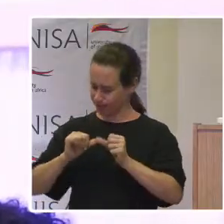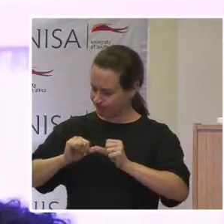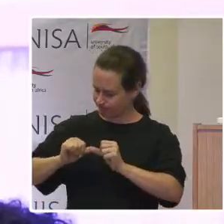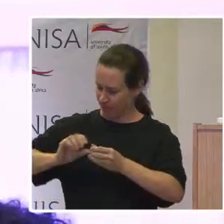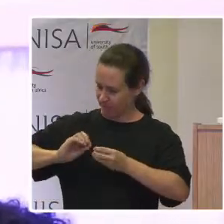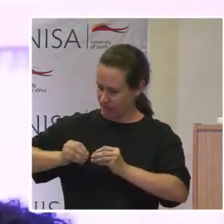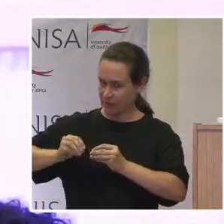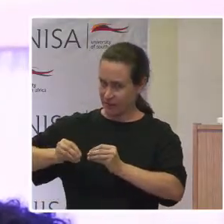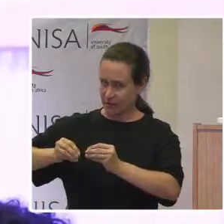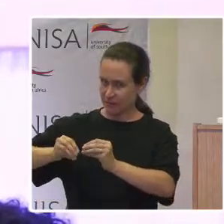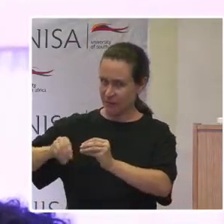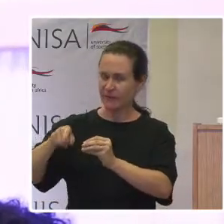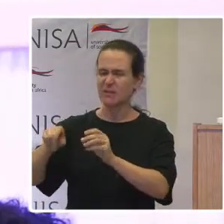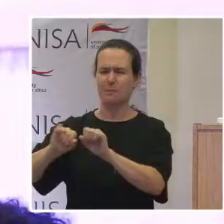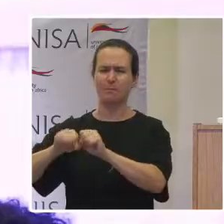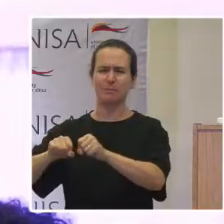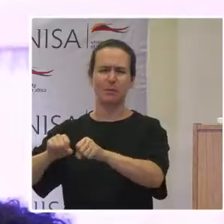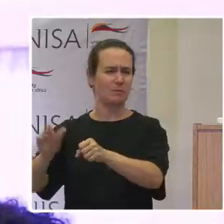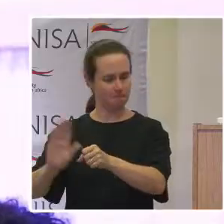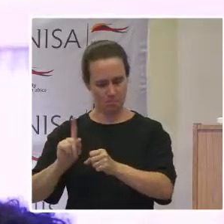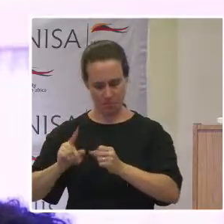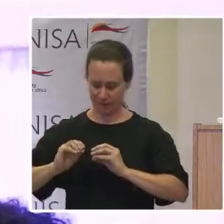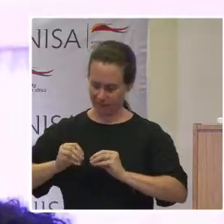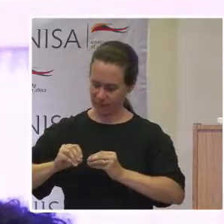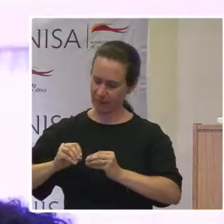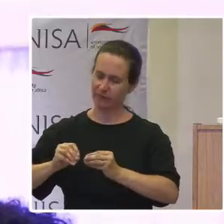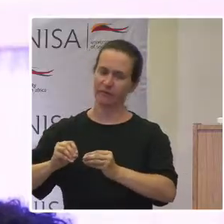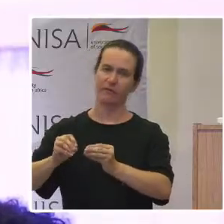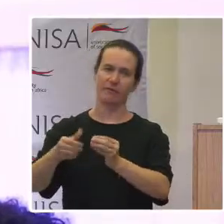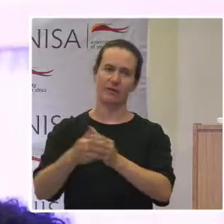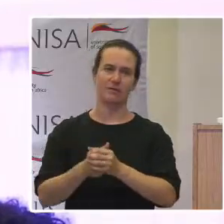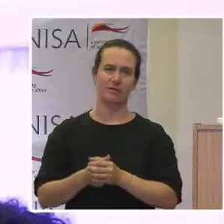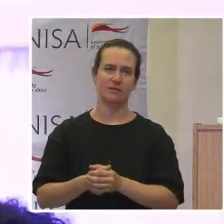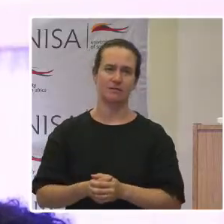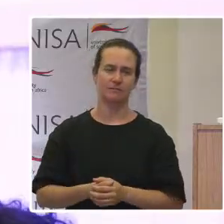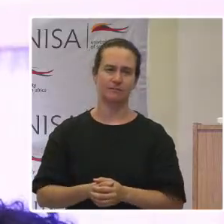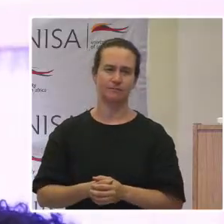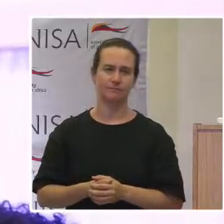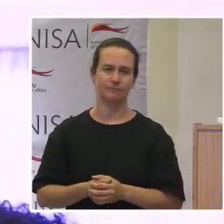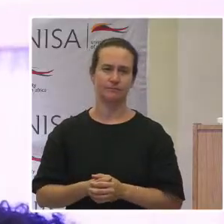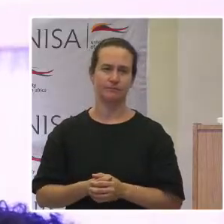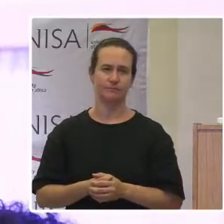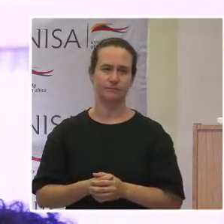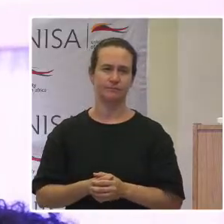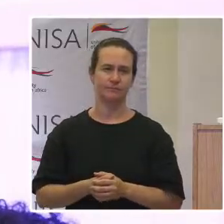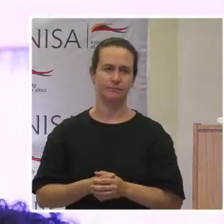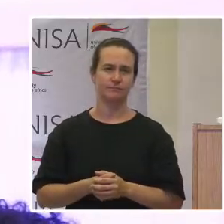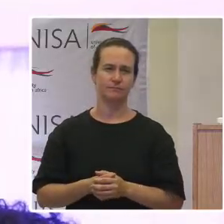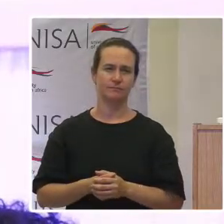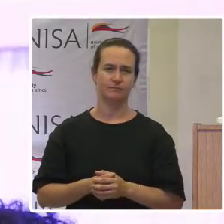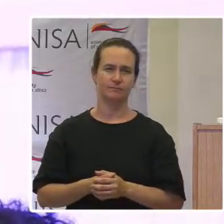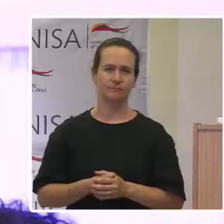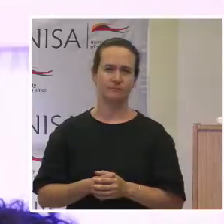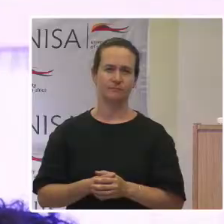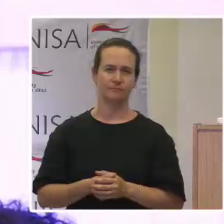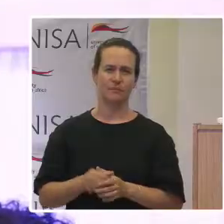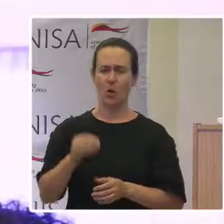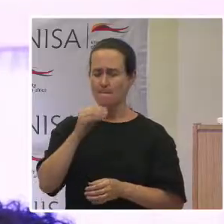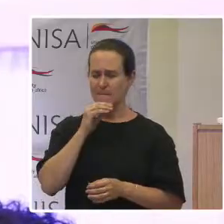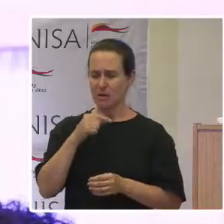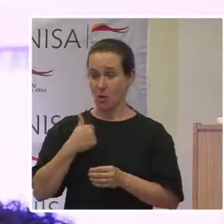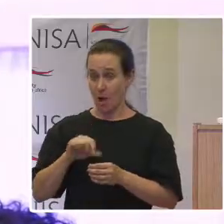we allowed it to deteriorate to the point that air travel has to be halted? So if we want to talk about growing